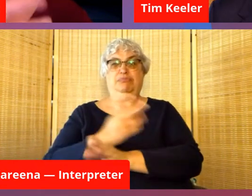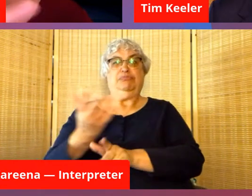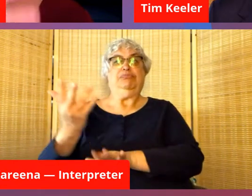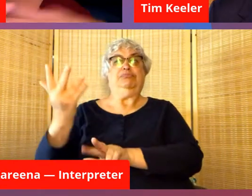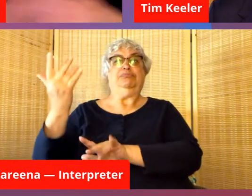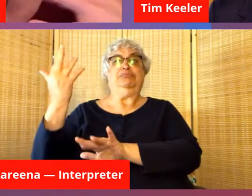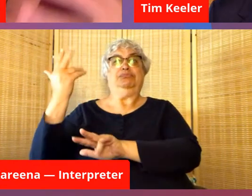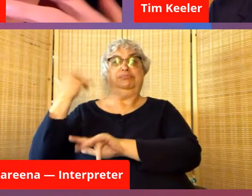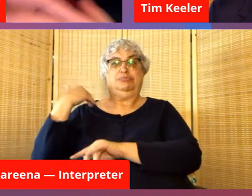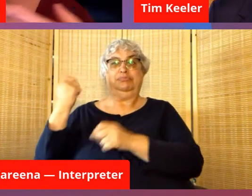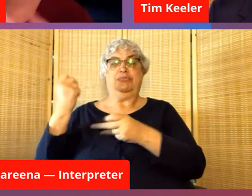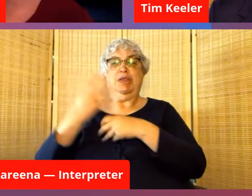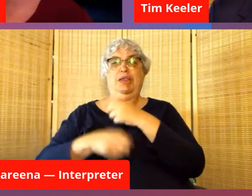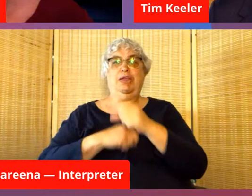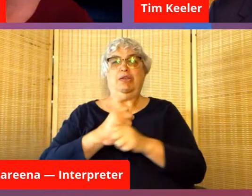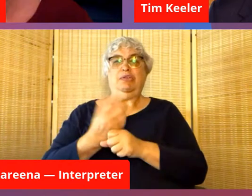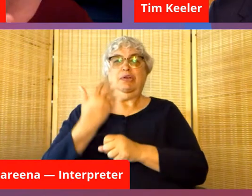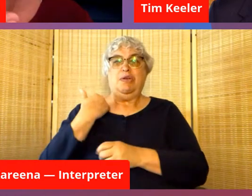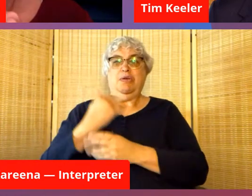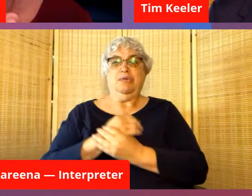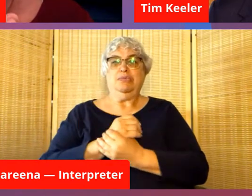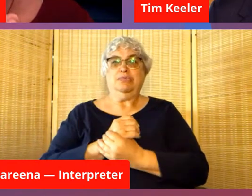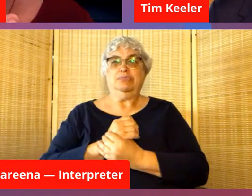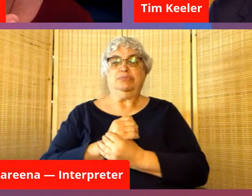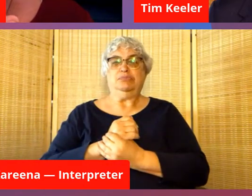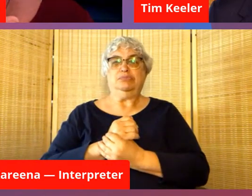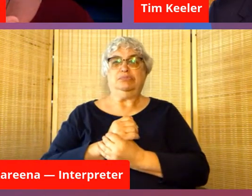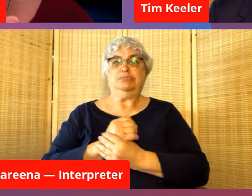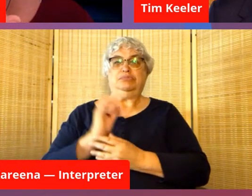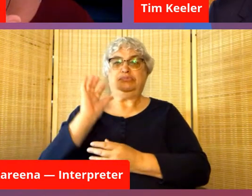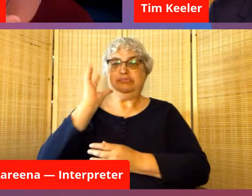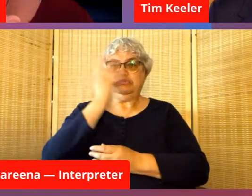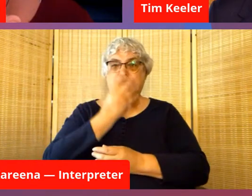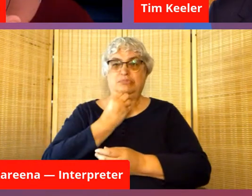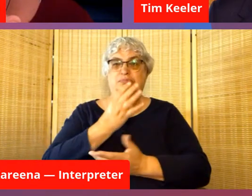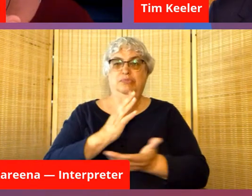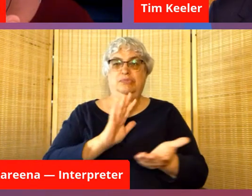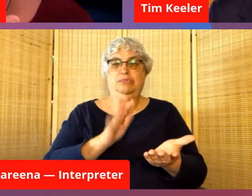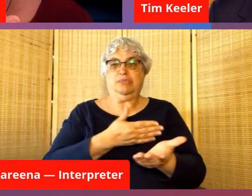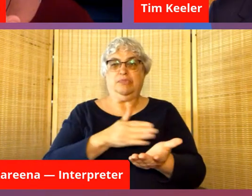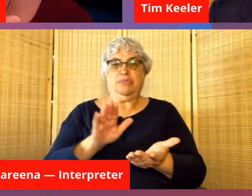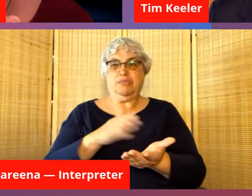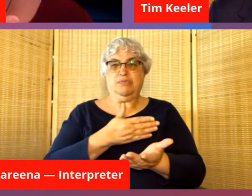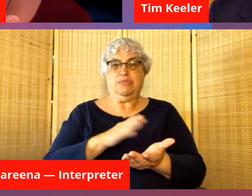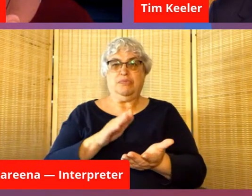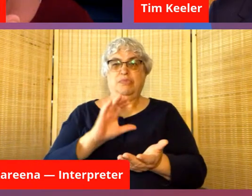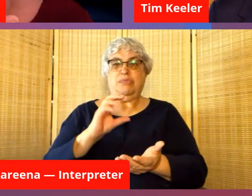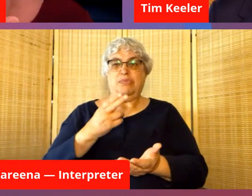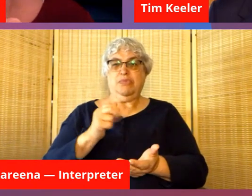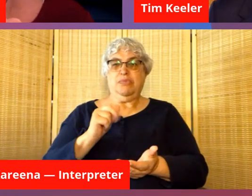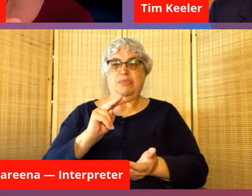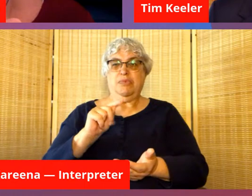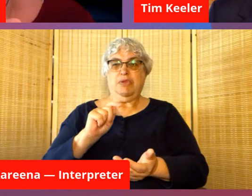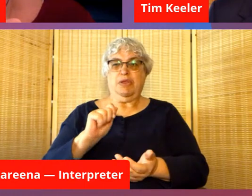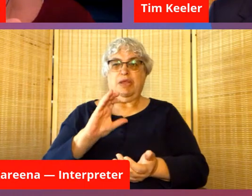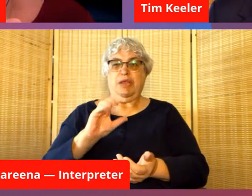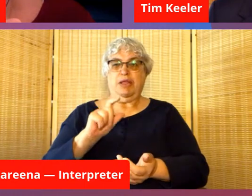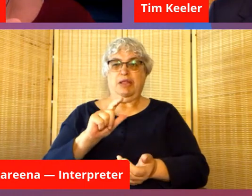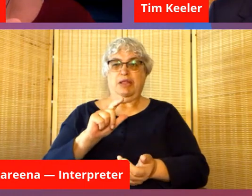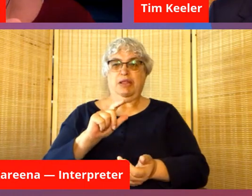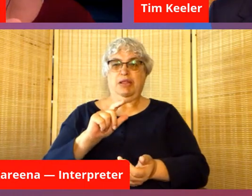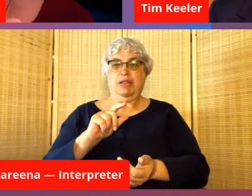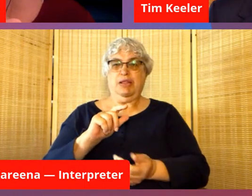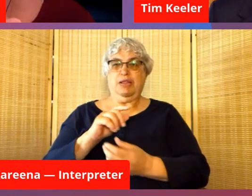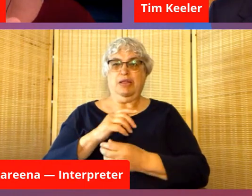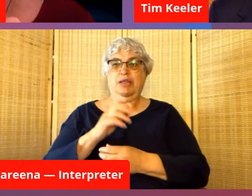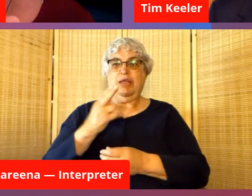And so could you share with us a little bit about this beautiful musical piece that Chanticleer will sing? I will. Yeah. As you